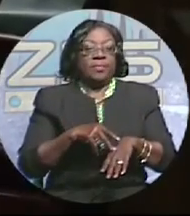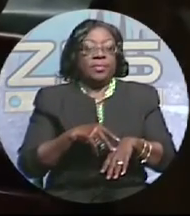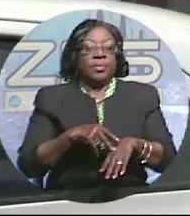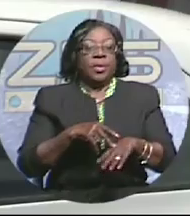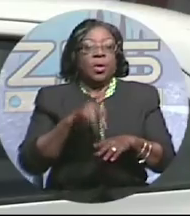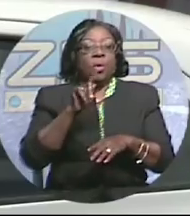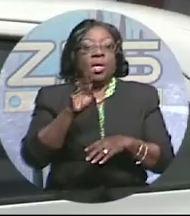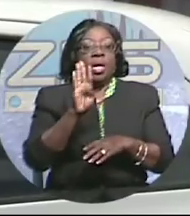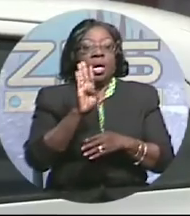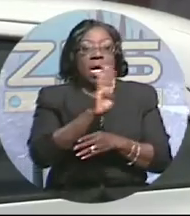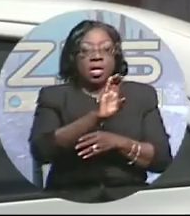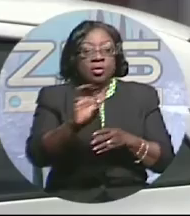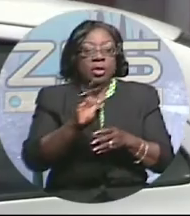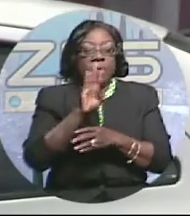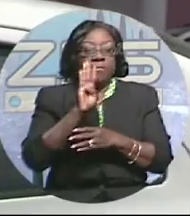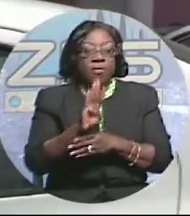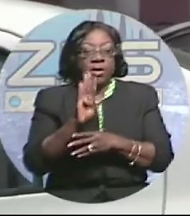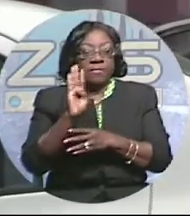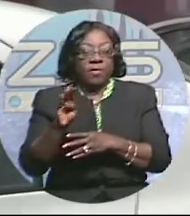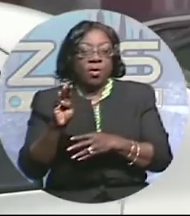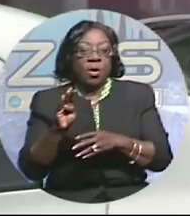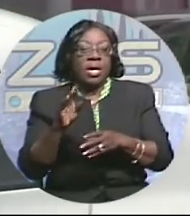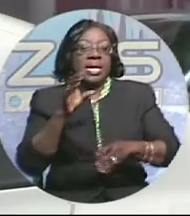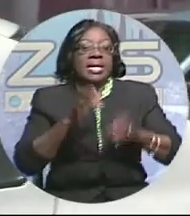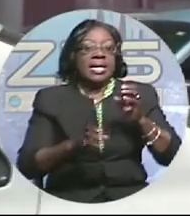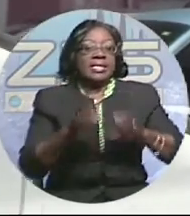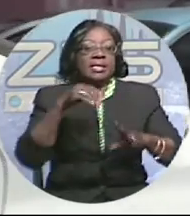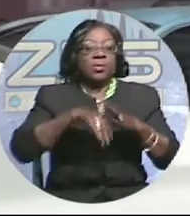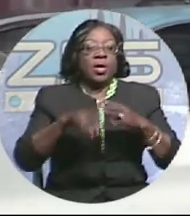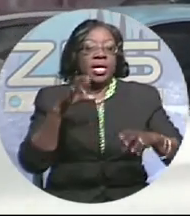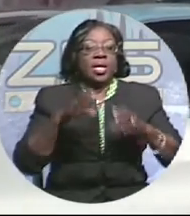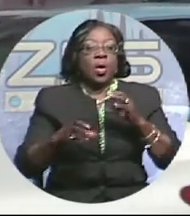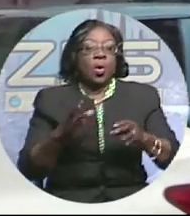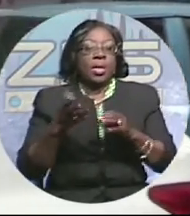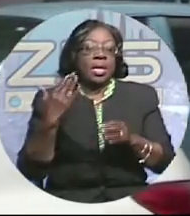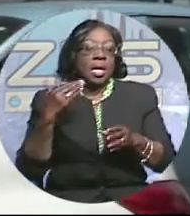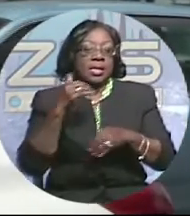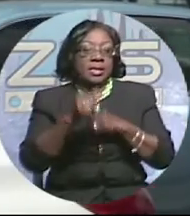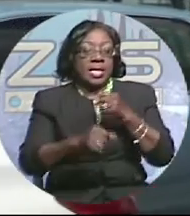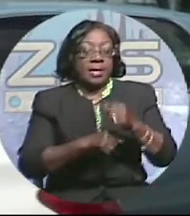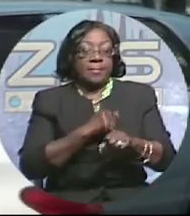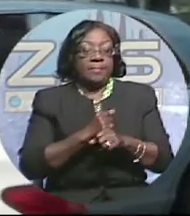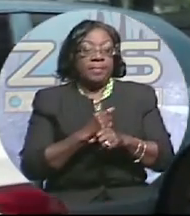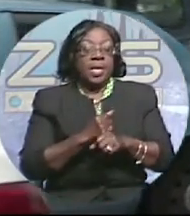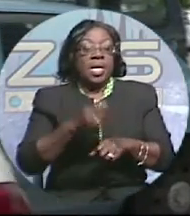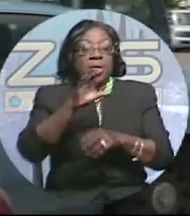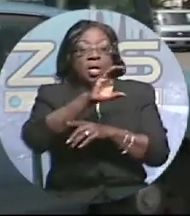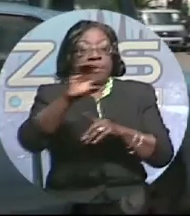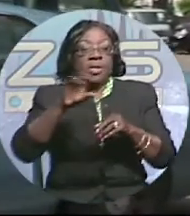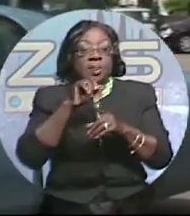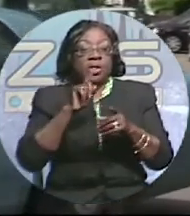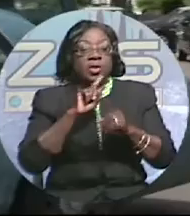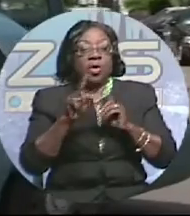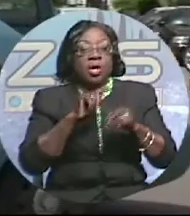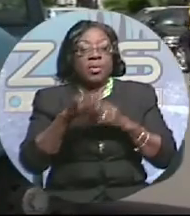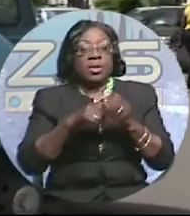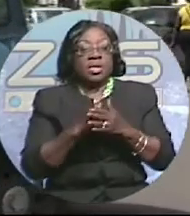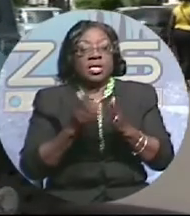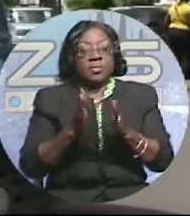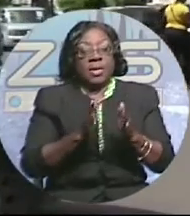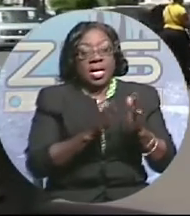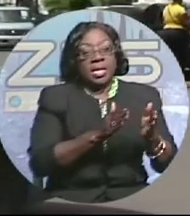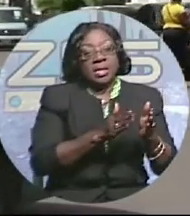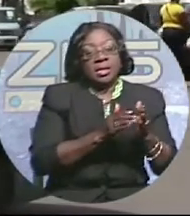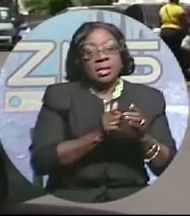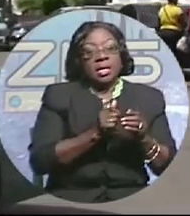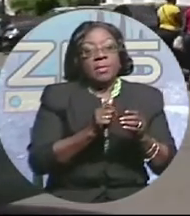before the courts. 74 have been completed, while 70 remain pending. The commissioner outlined this trend detected by